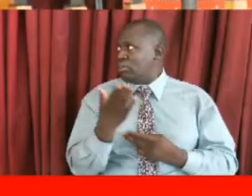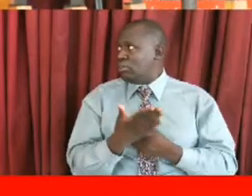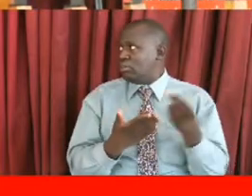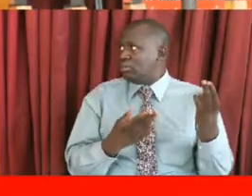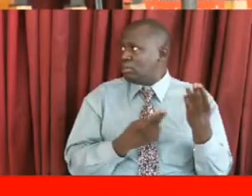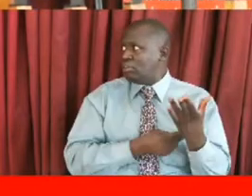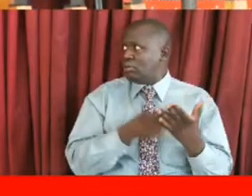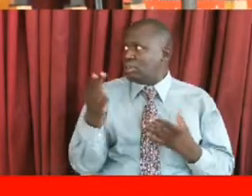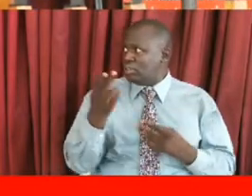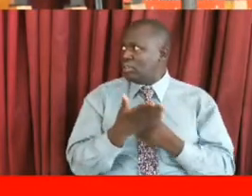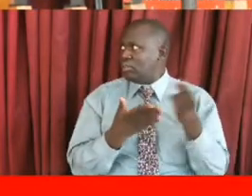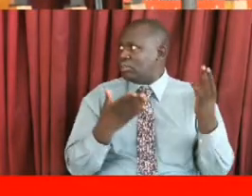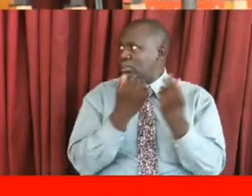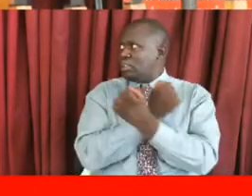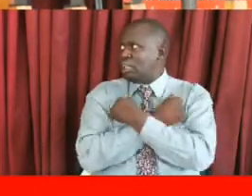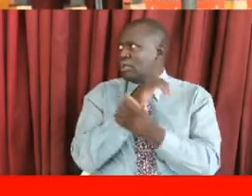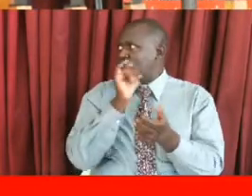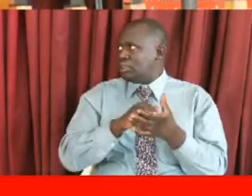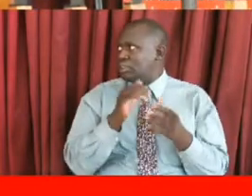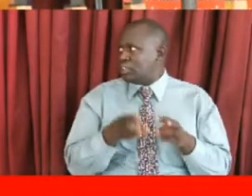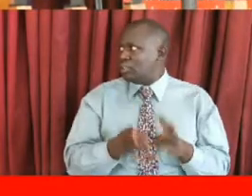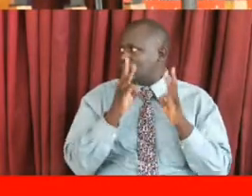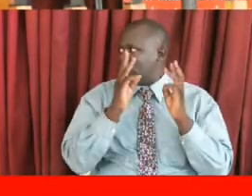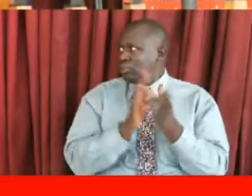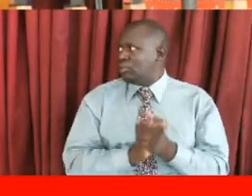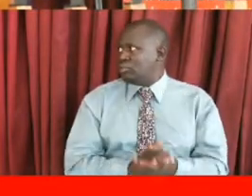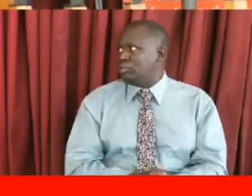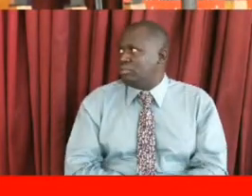he he loves it that